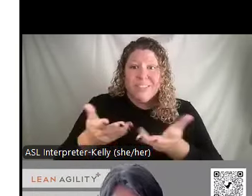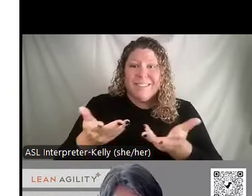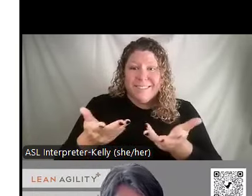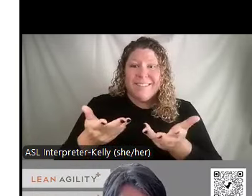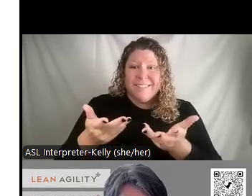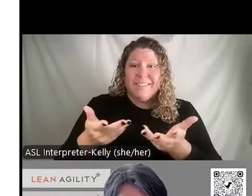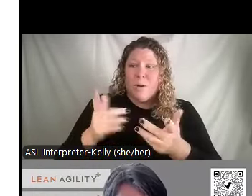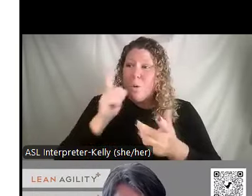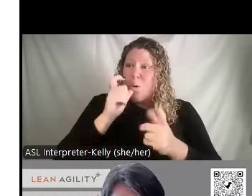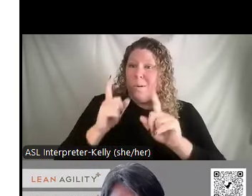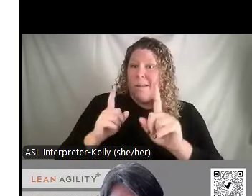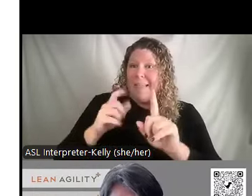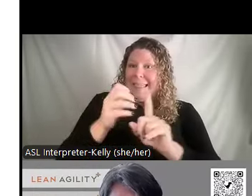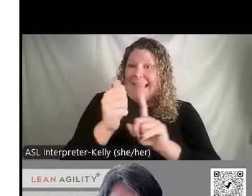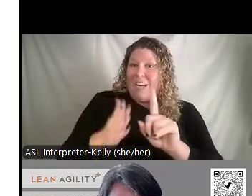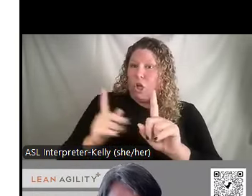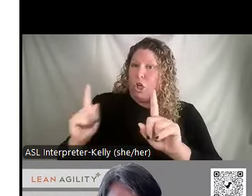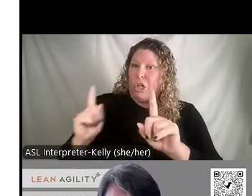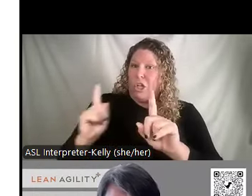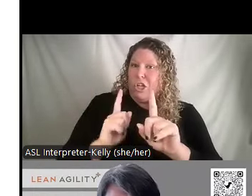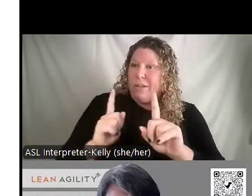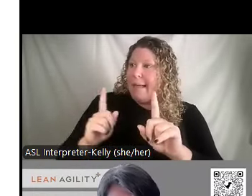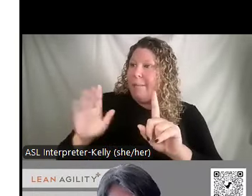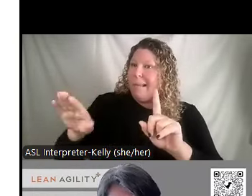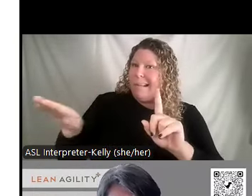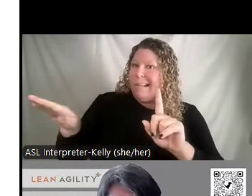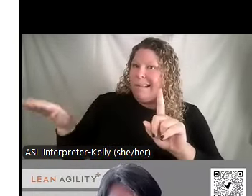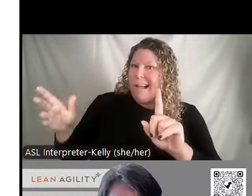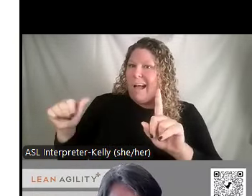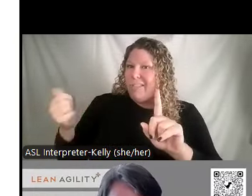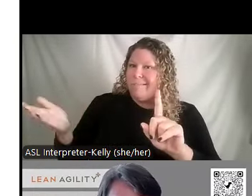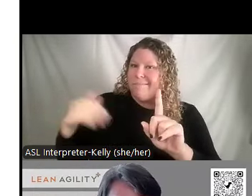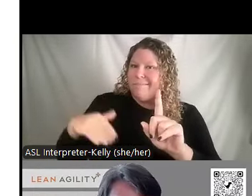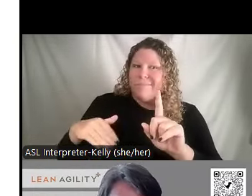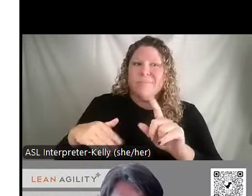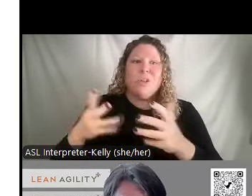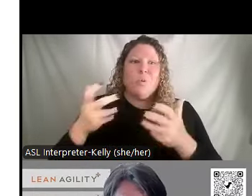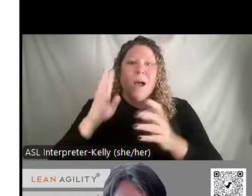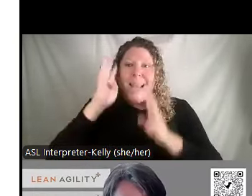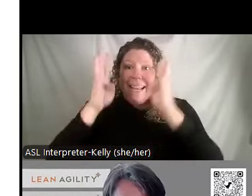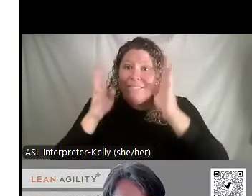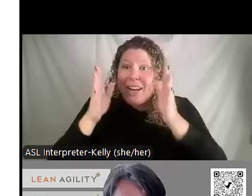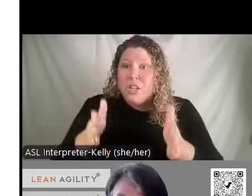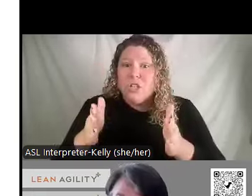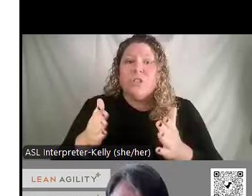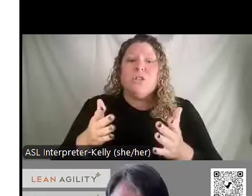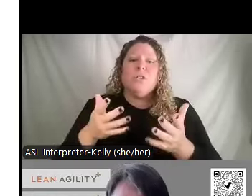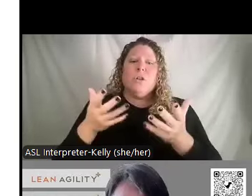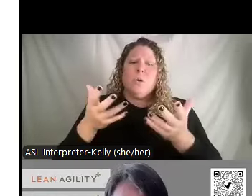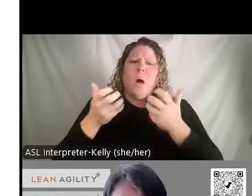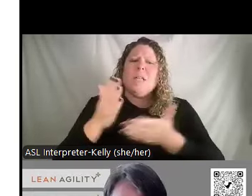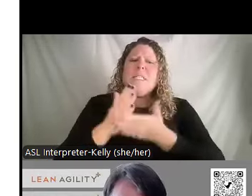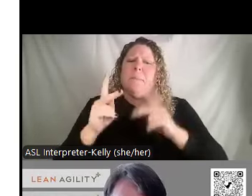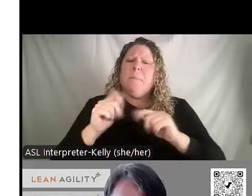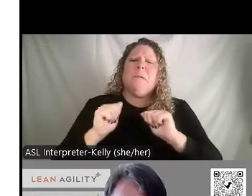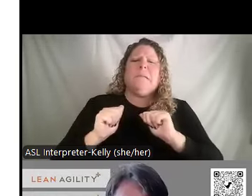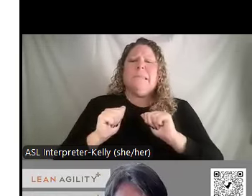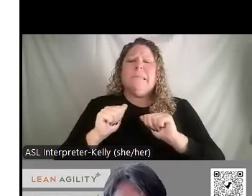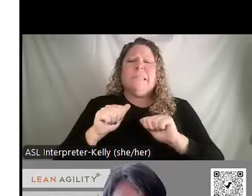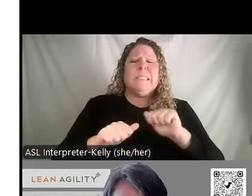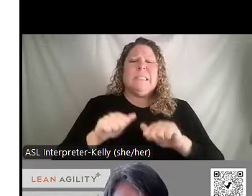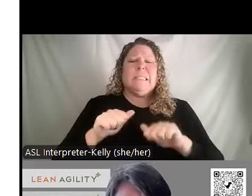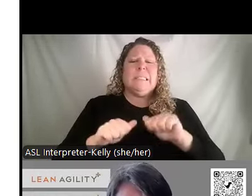going to convince other people to try this out. You want innovators. You want doubters. You don't want a room full of doubters, but you want a couple doubters